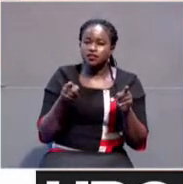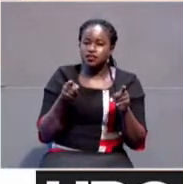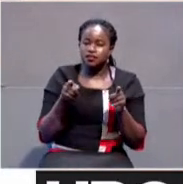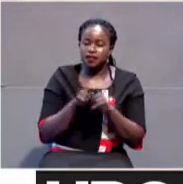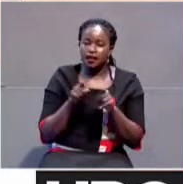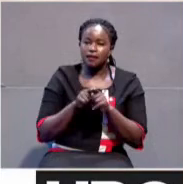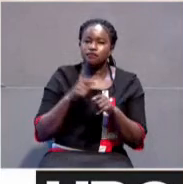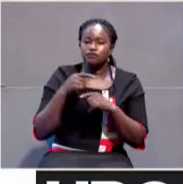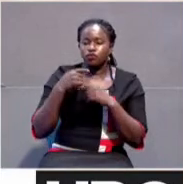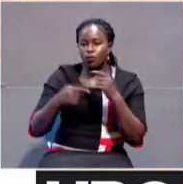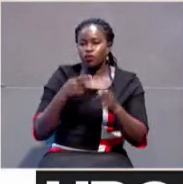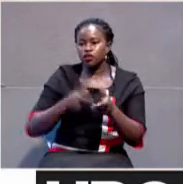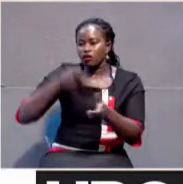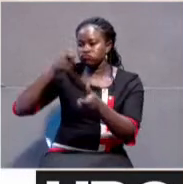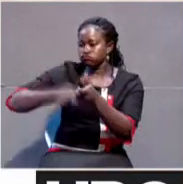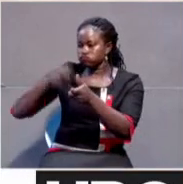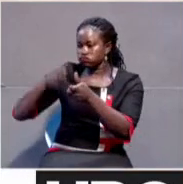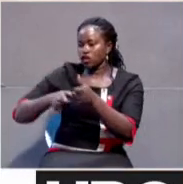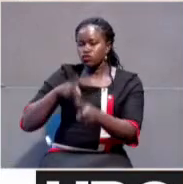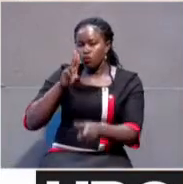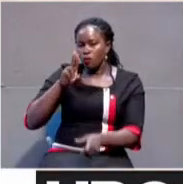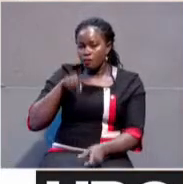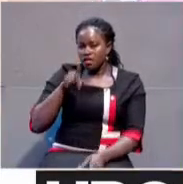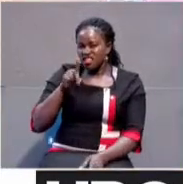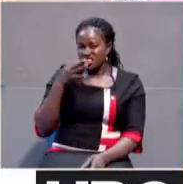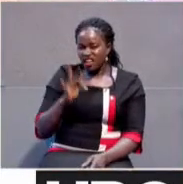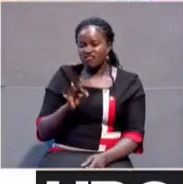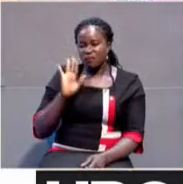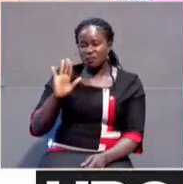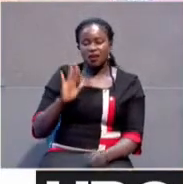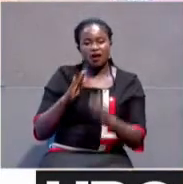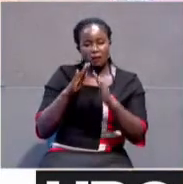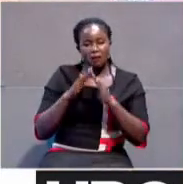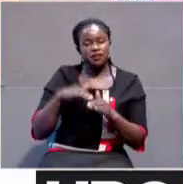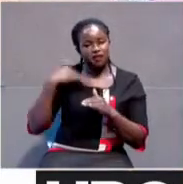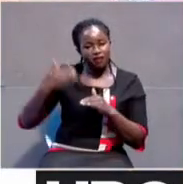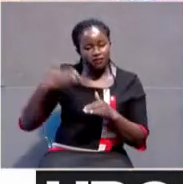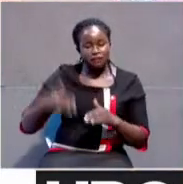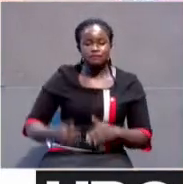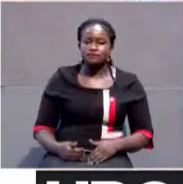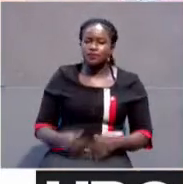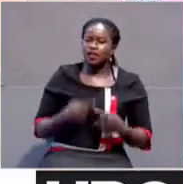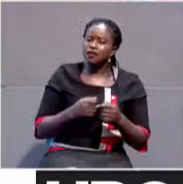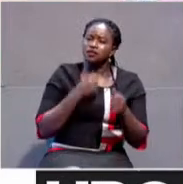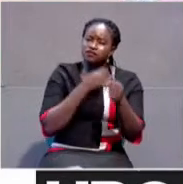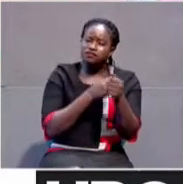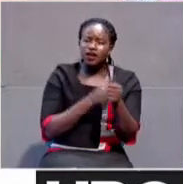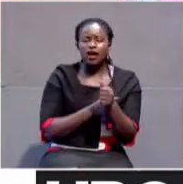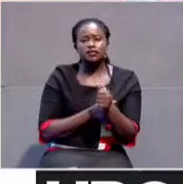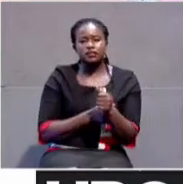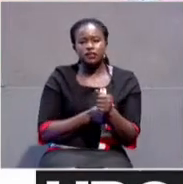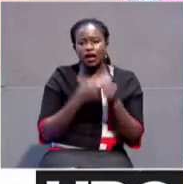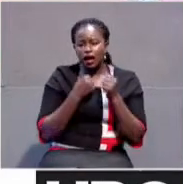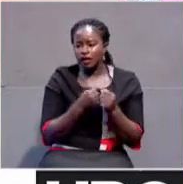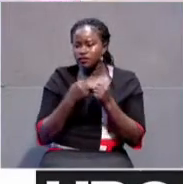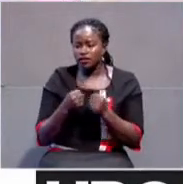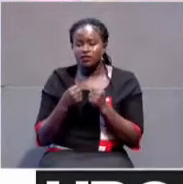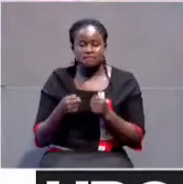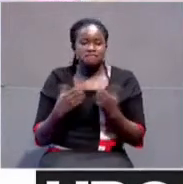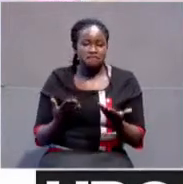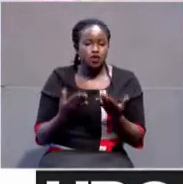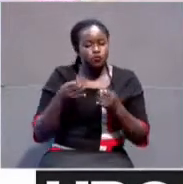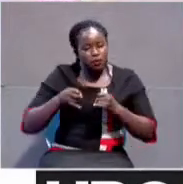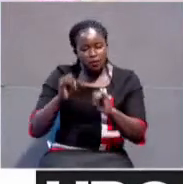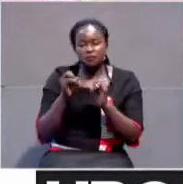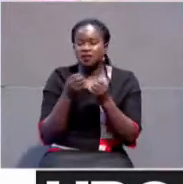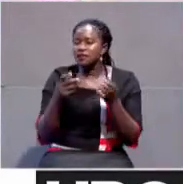fumigating to disinfect UPDF barracks occasionally. So far, funding seems a major bottleneck to the implementation of most